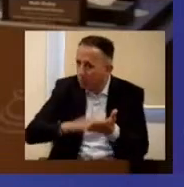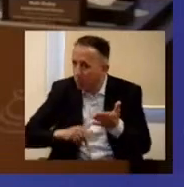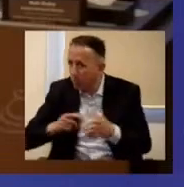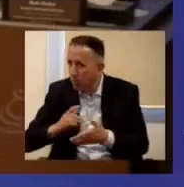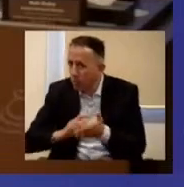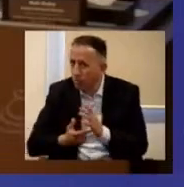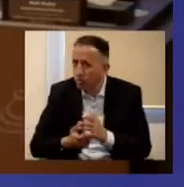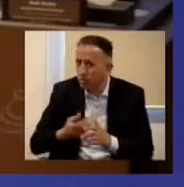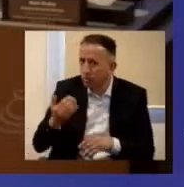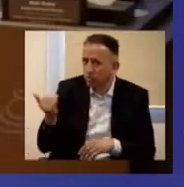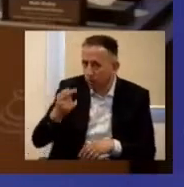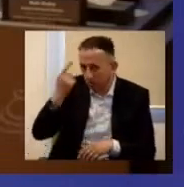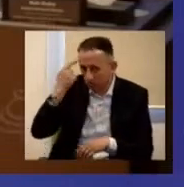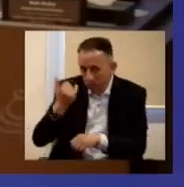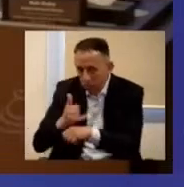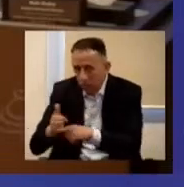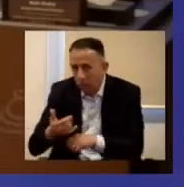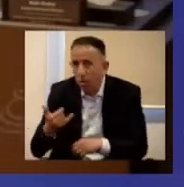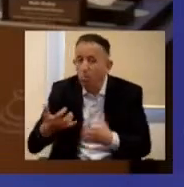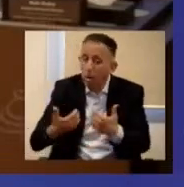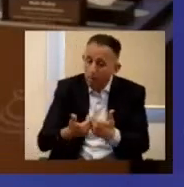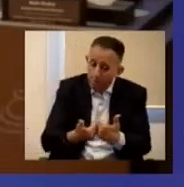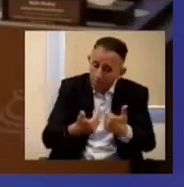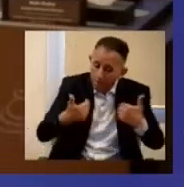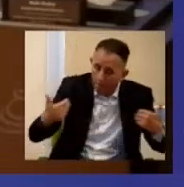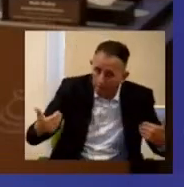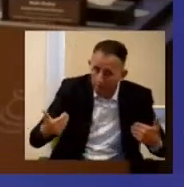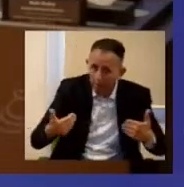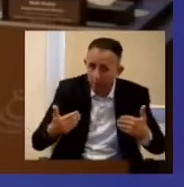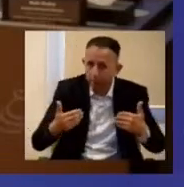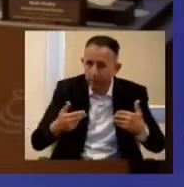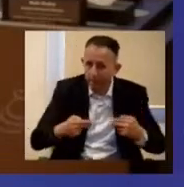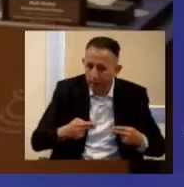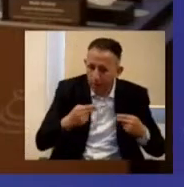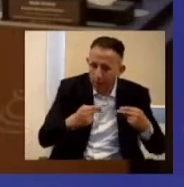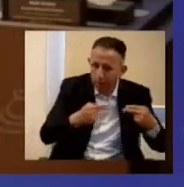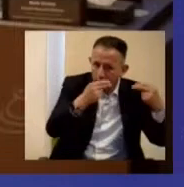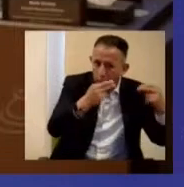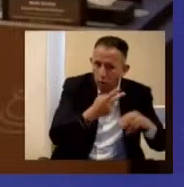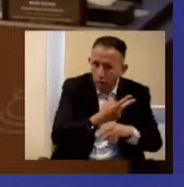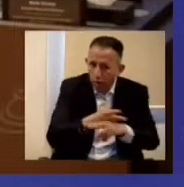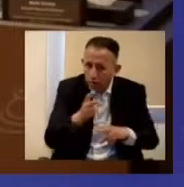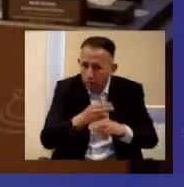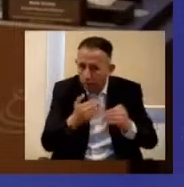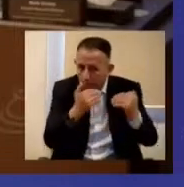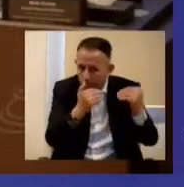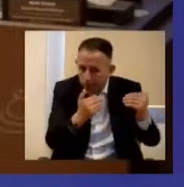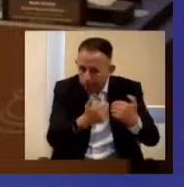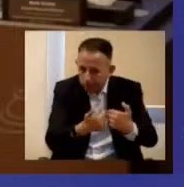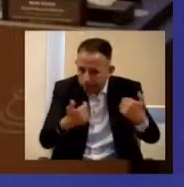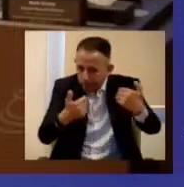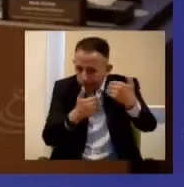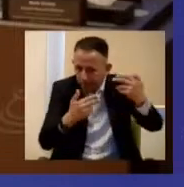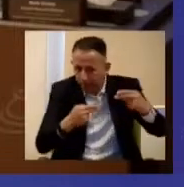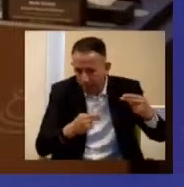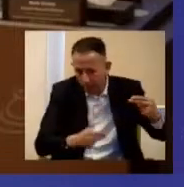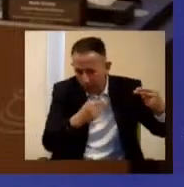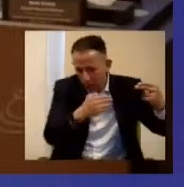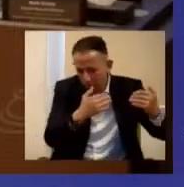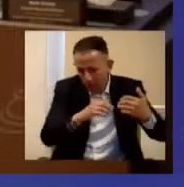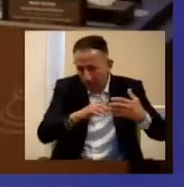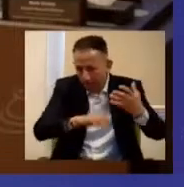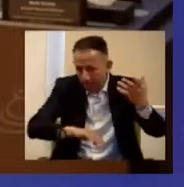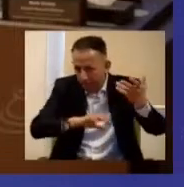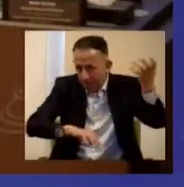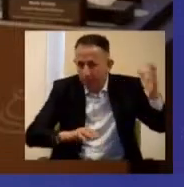reassessment in a continual way is a good step in that direction. Let's be very cautious and advance, because this is a